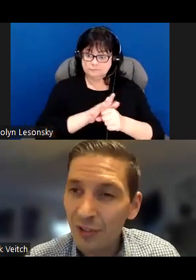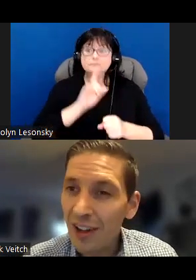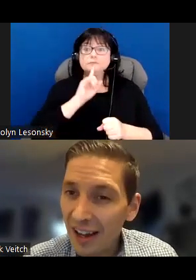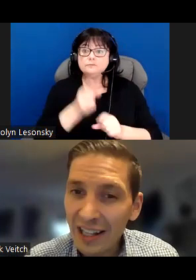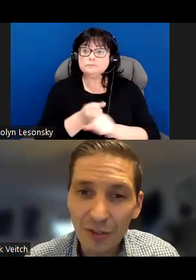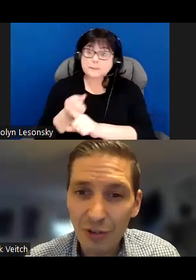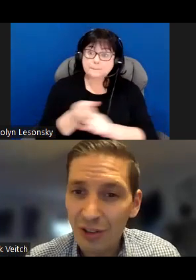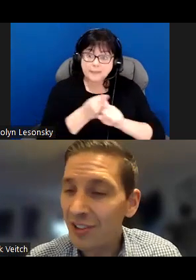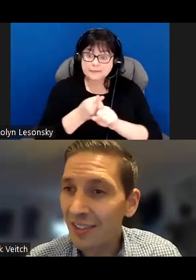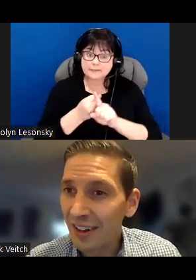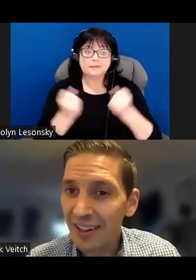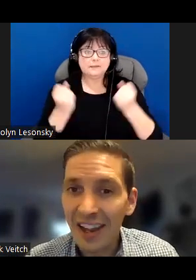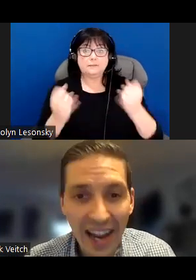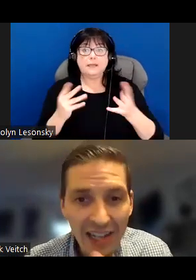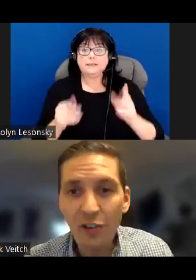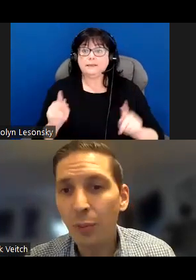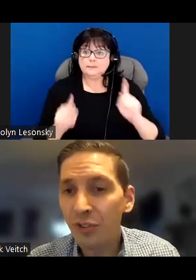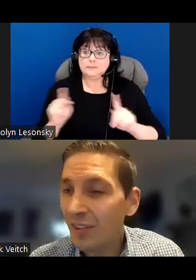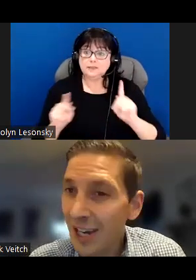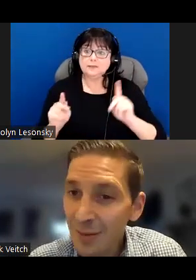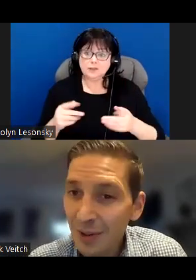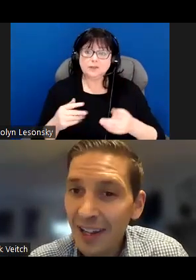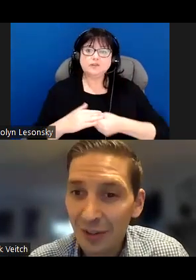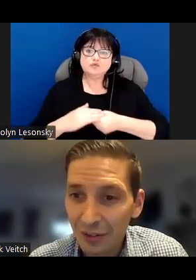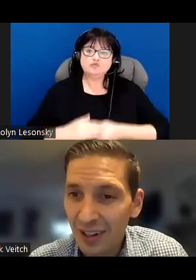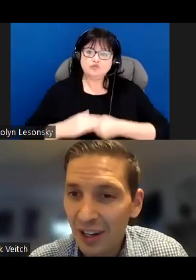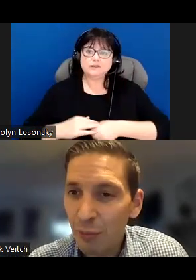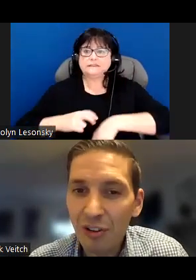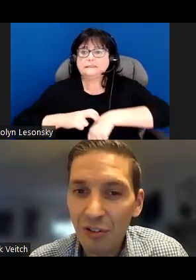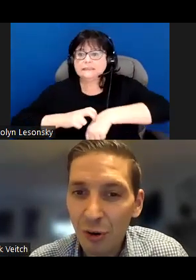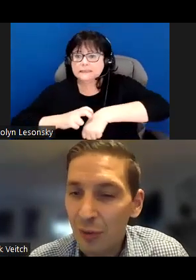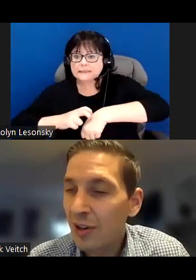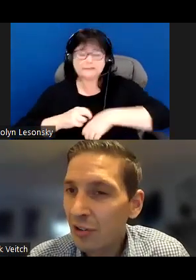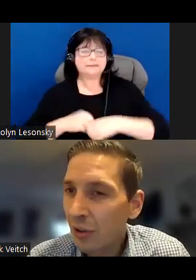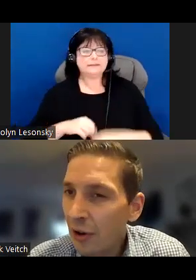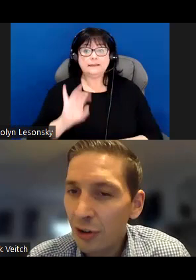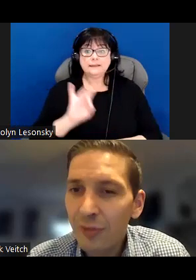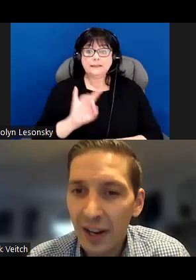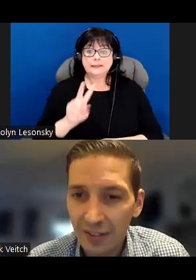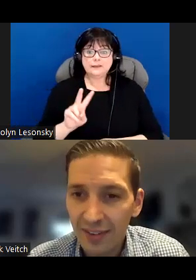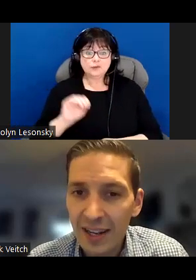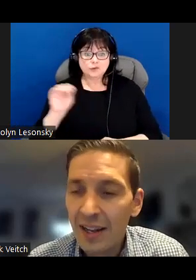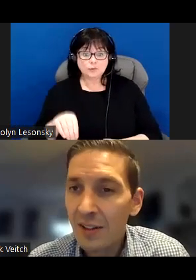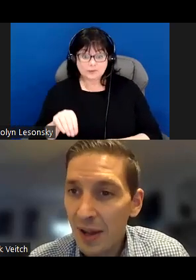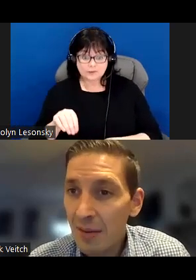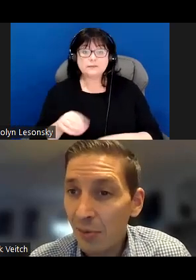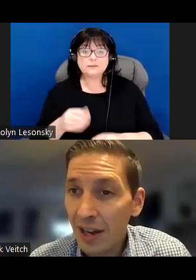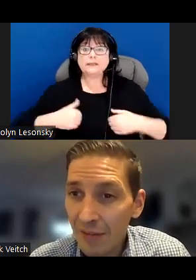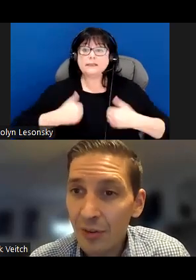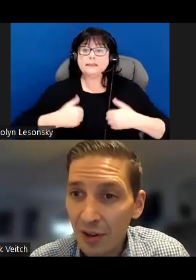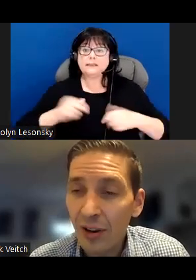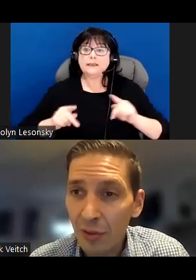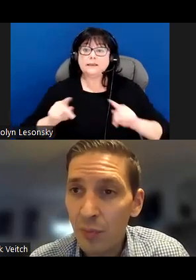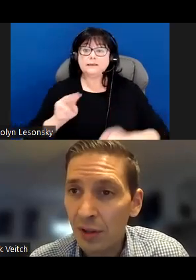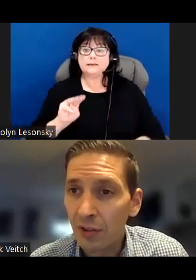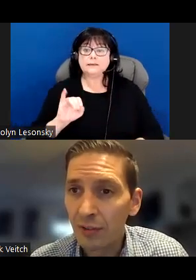people are experiencing that high level stress and anxiety. 82% of Canadian millennials express concern over the potential long-term effects that the pandemic